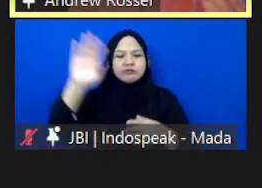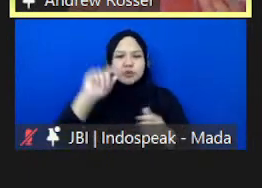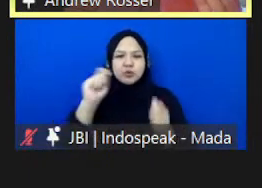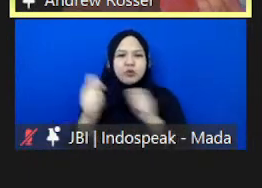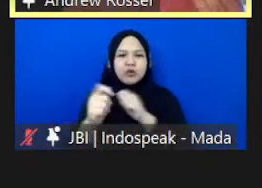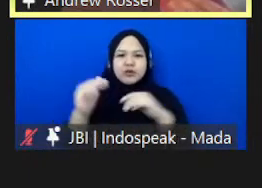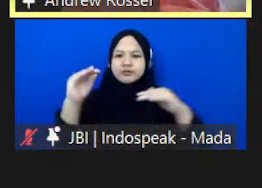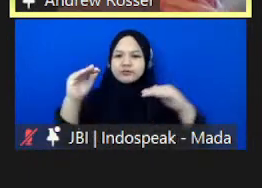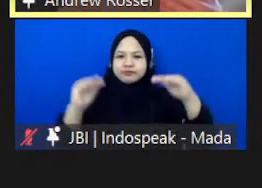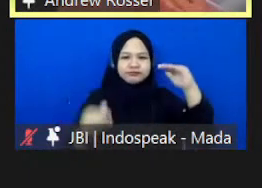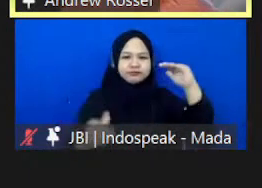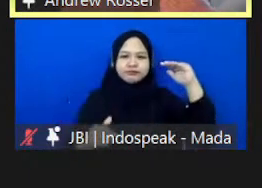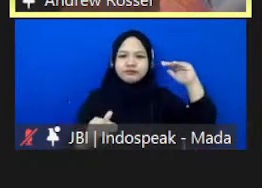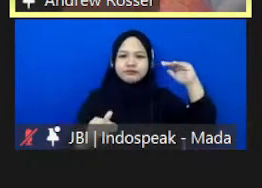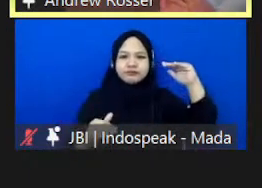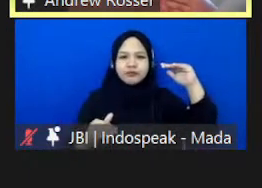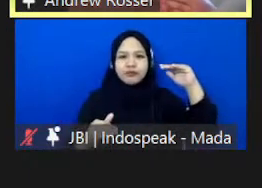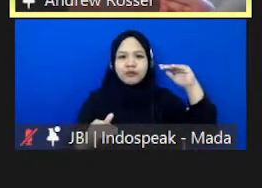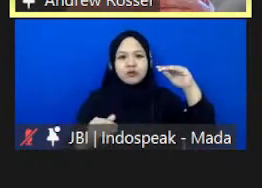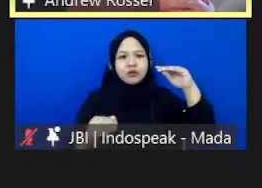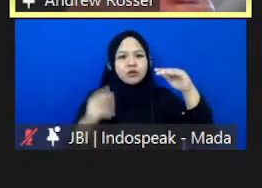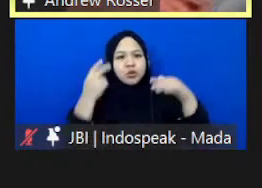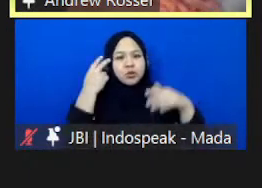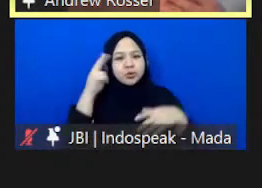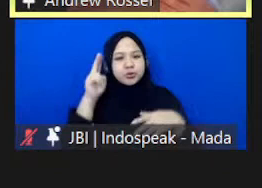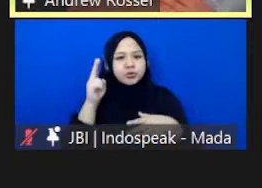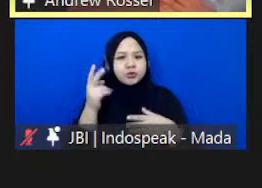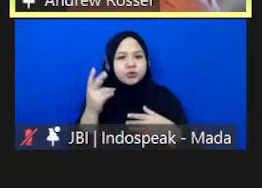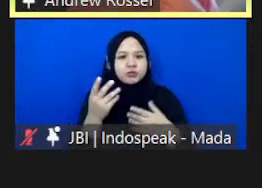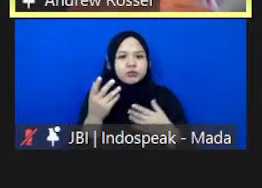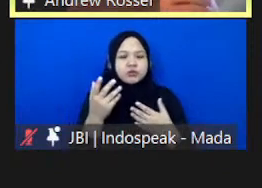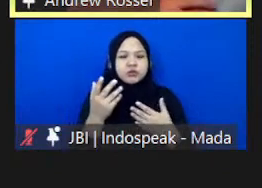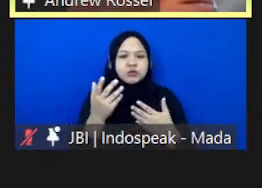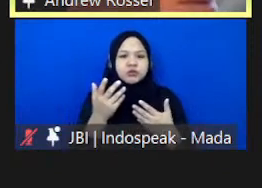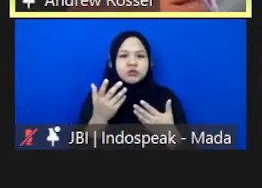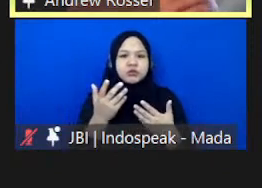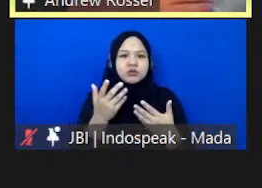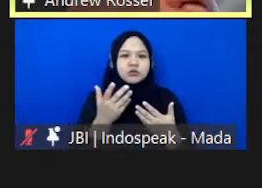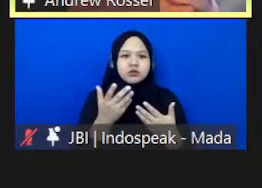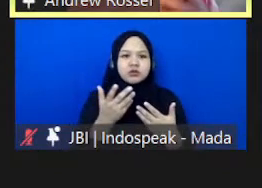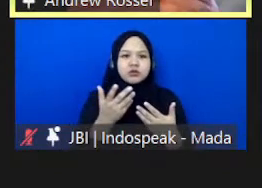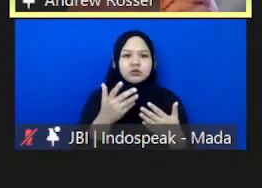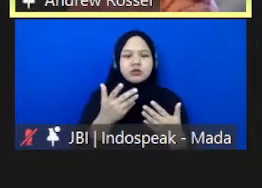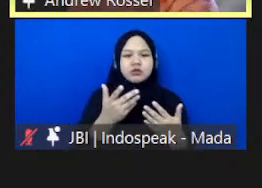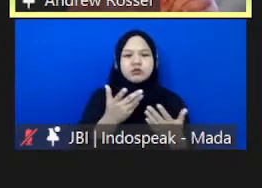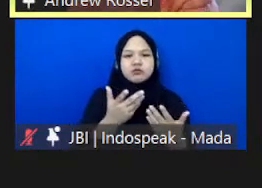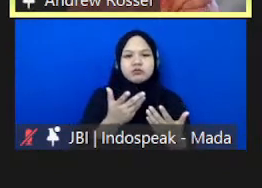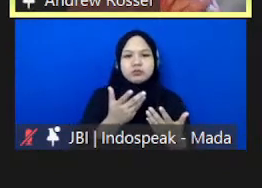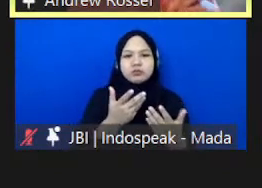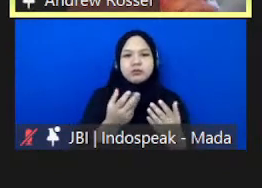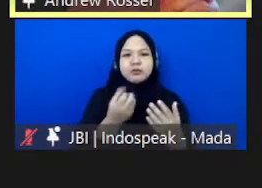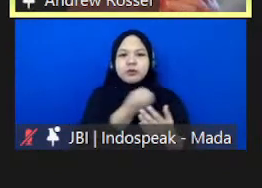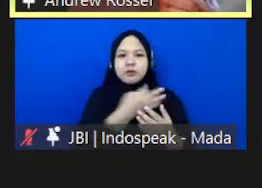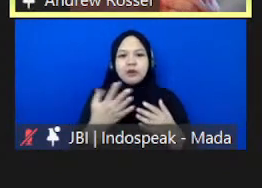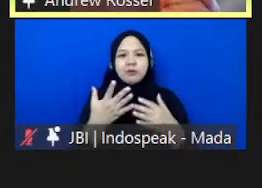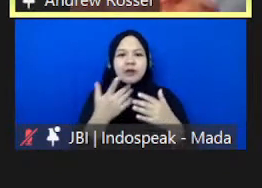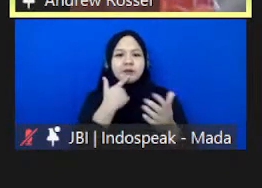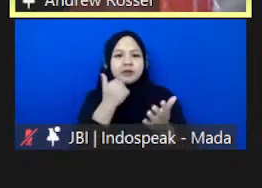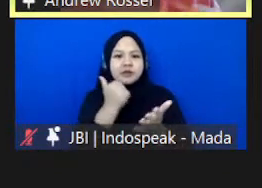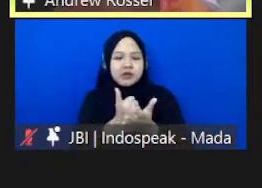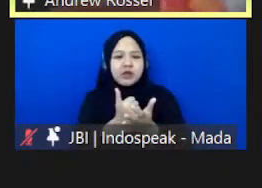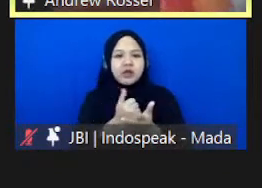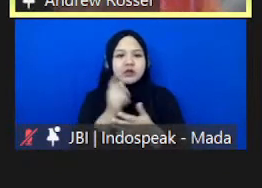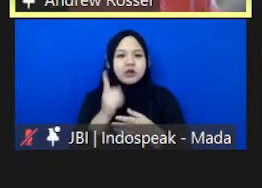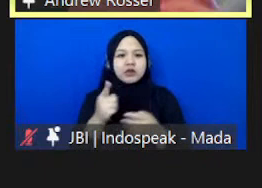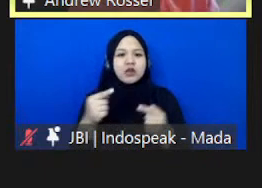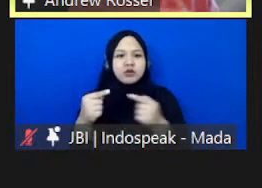to continue into the foreseeable future in the absence of any fundamental realignment in underlying power relations. And